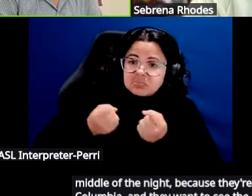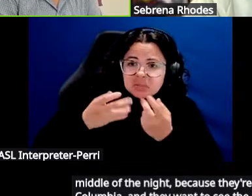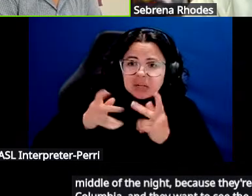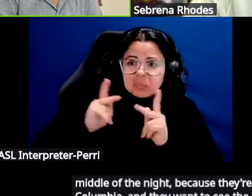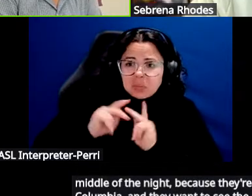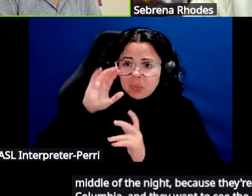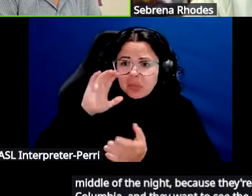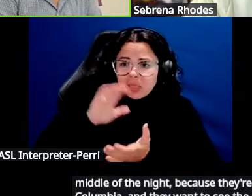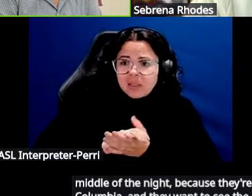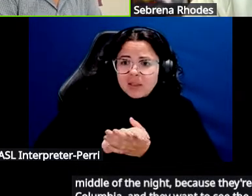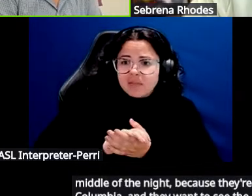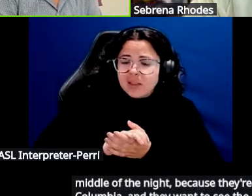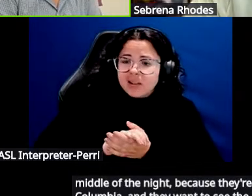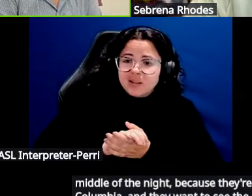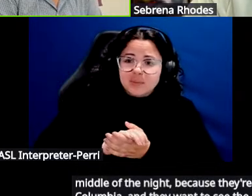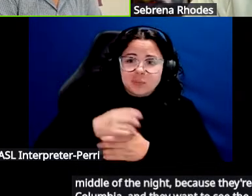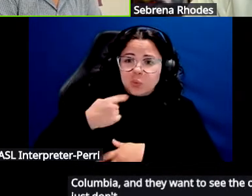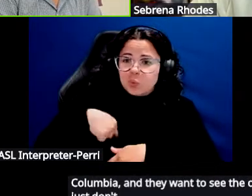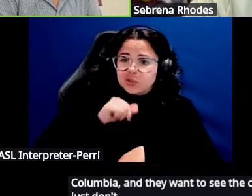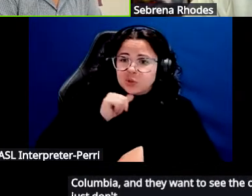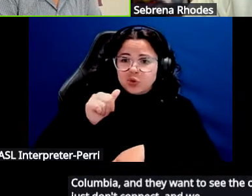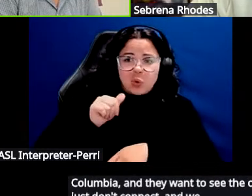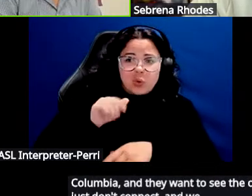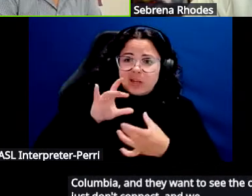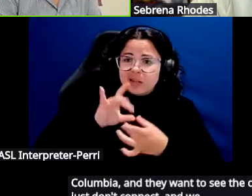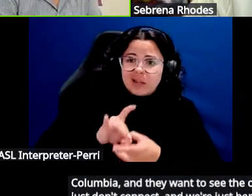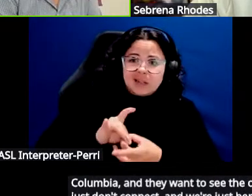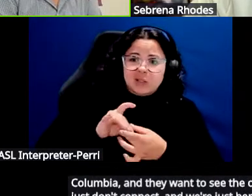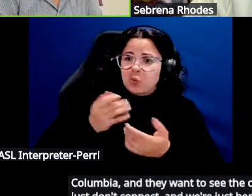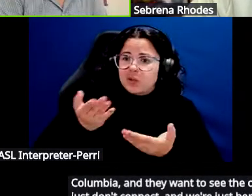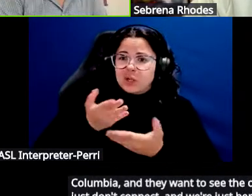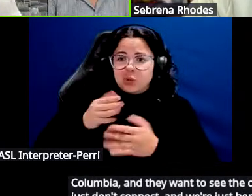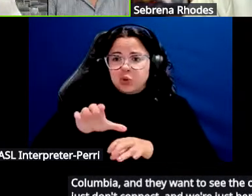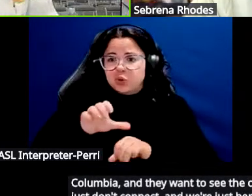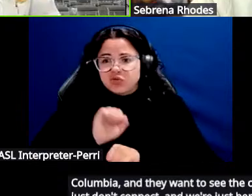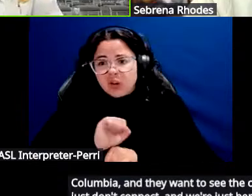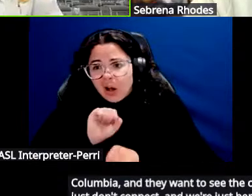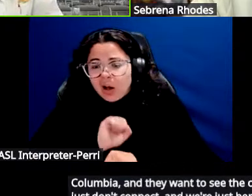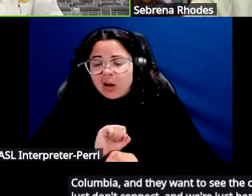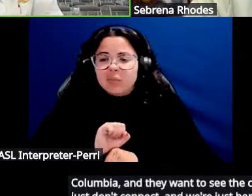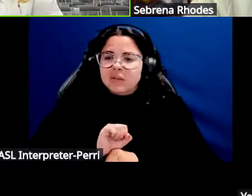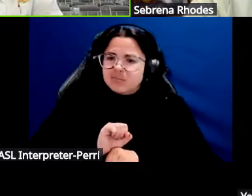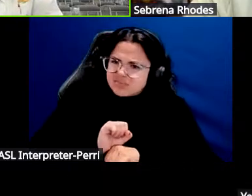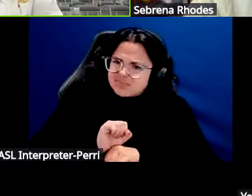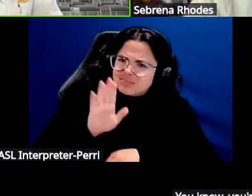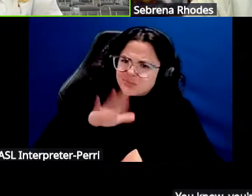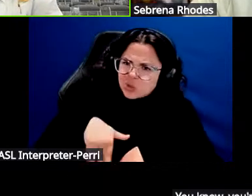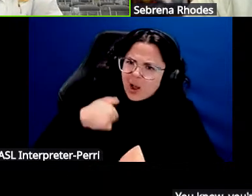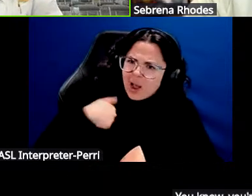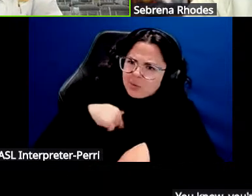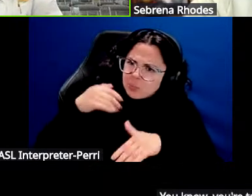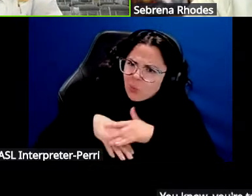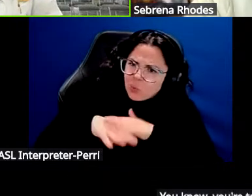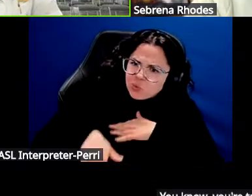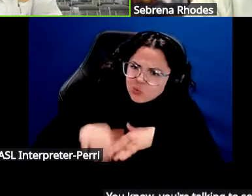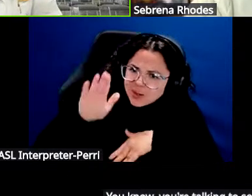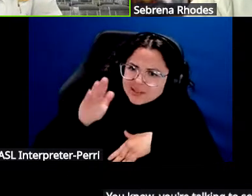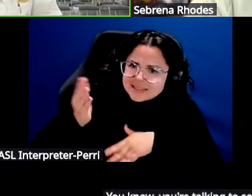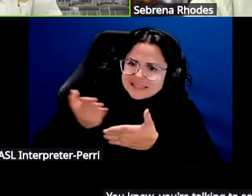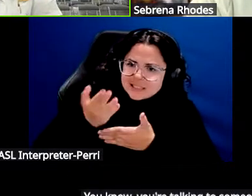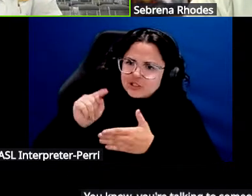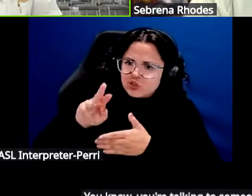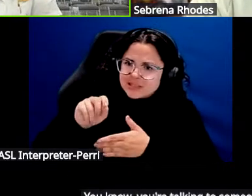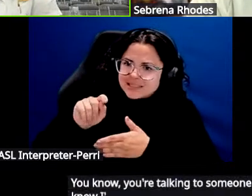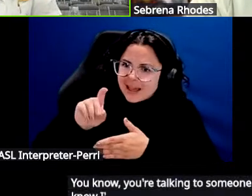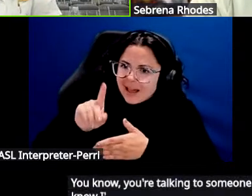believe that we just don't connect and we're just here to do a job. And like I told her, you know, you're talking to someone that is born and raised from Trinidad. You know, I've